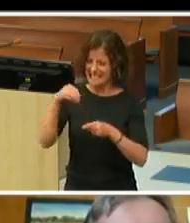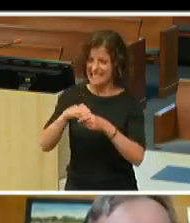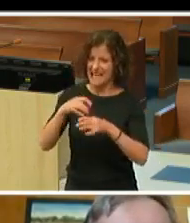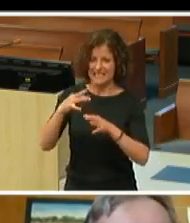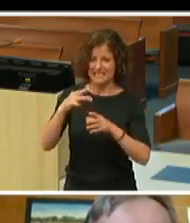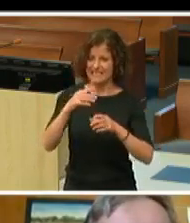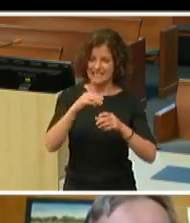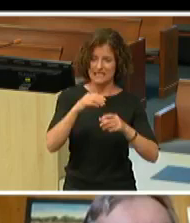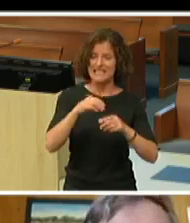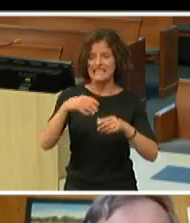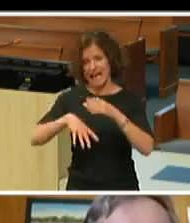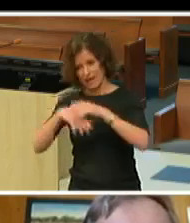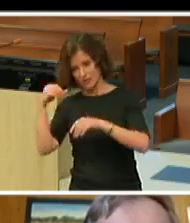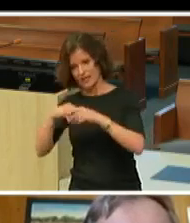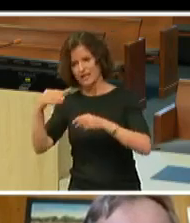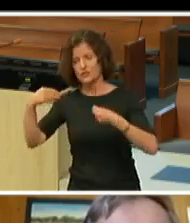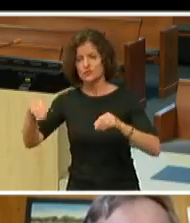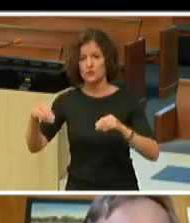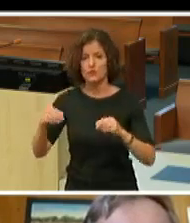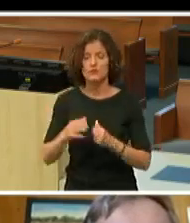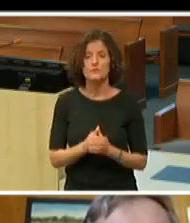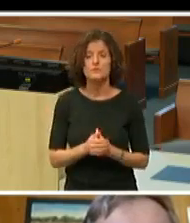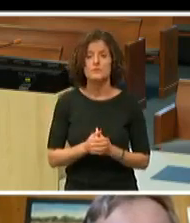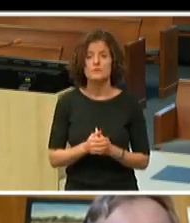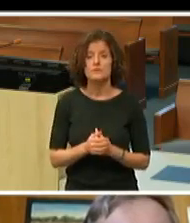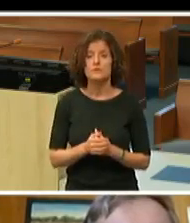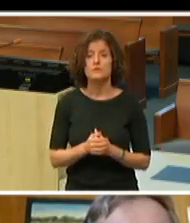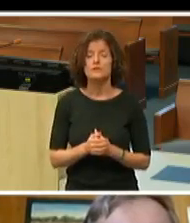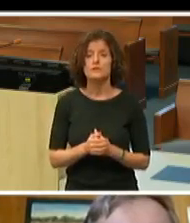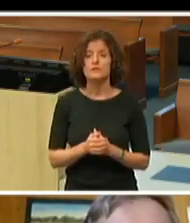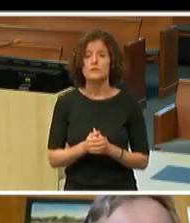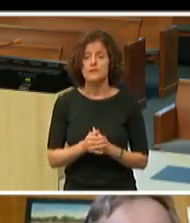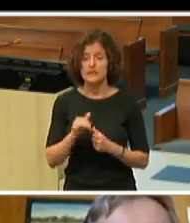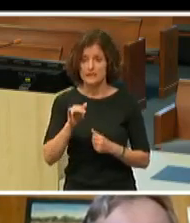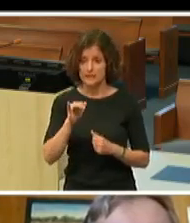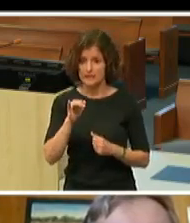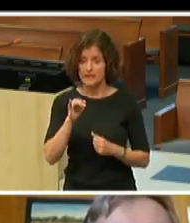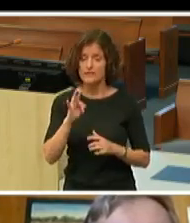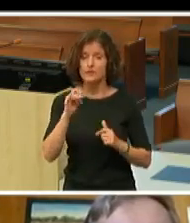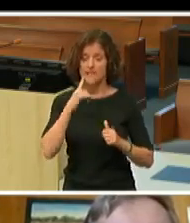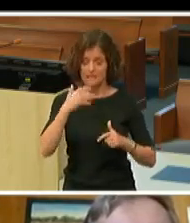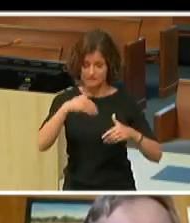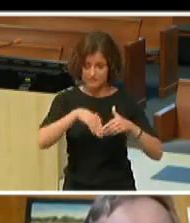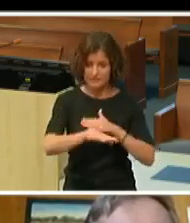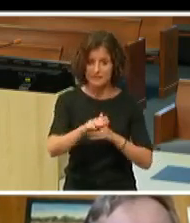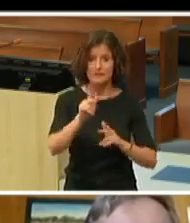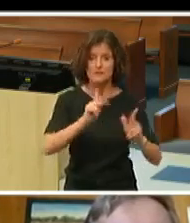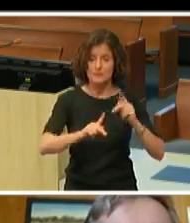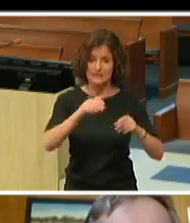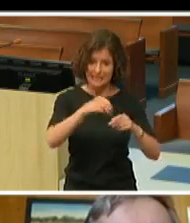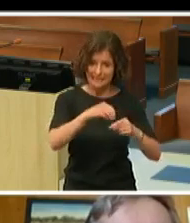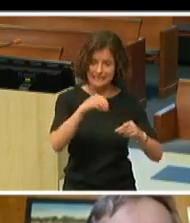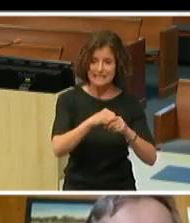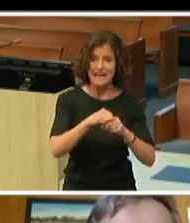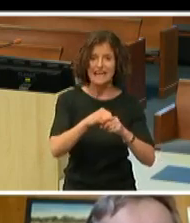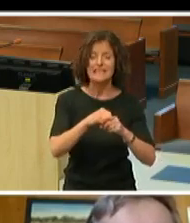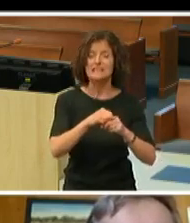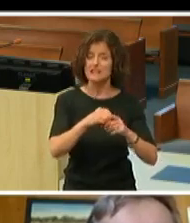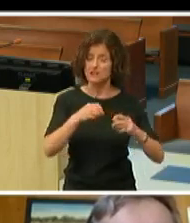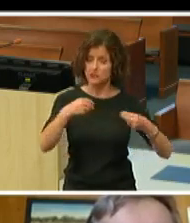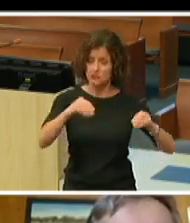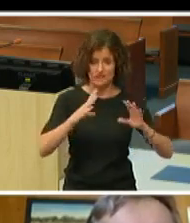number of people in the stores without even coming close to the exposure that you're getting in the